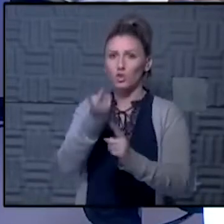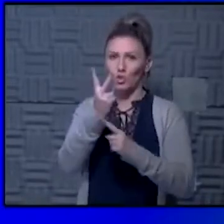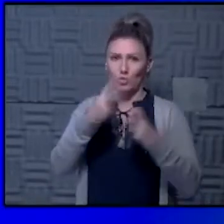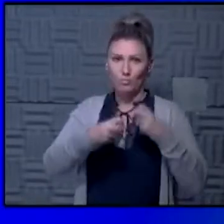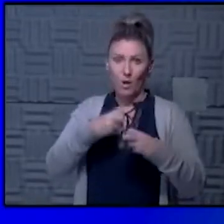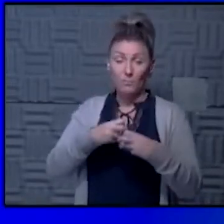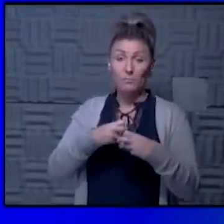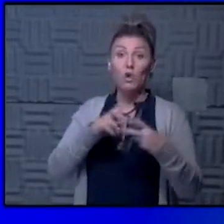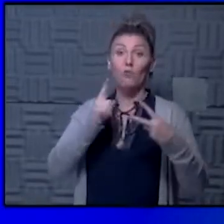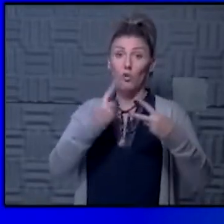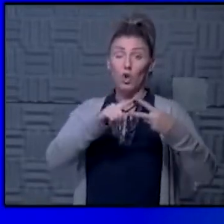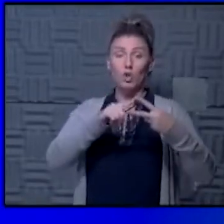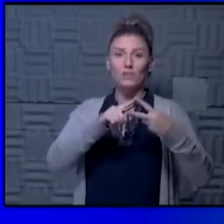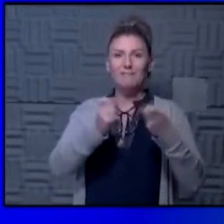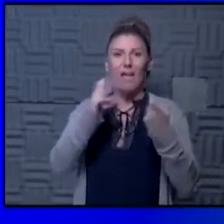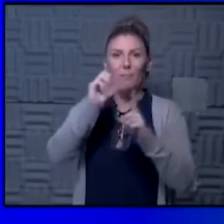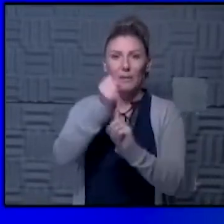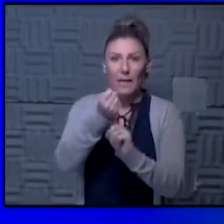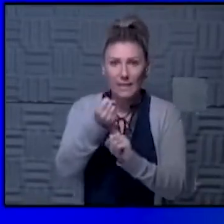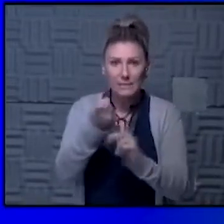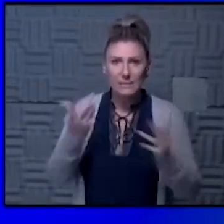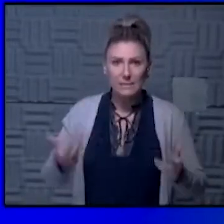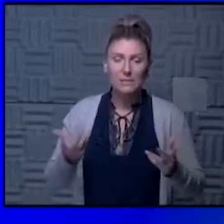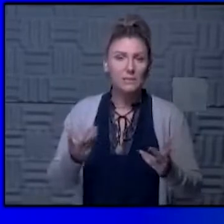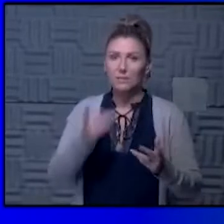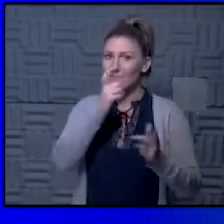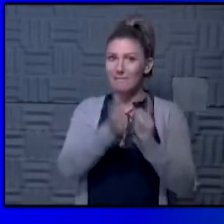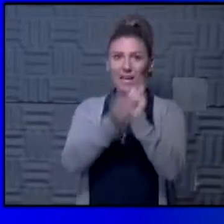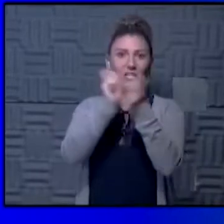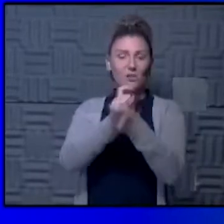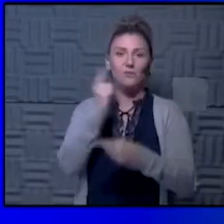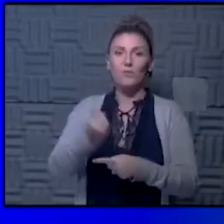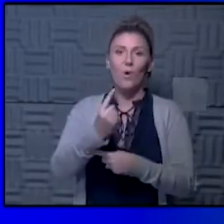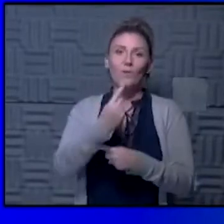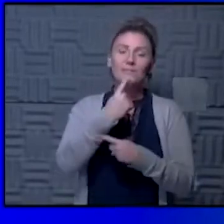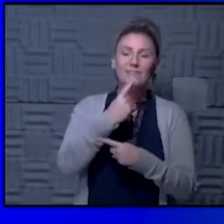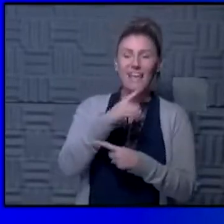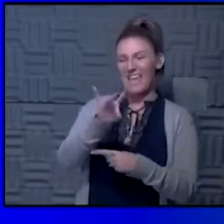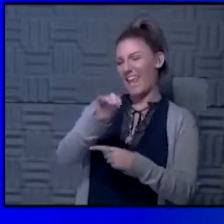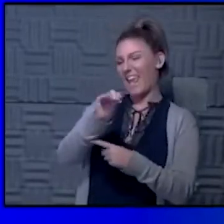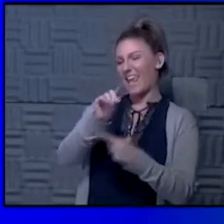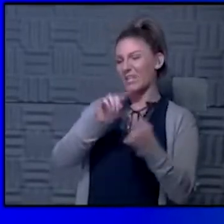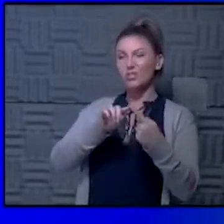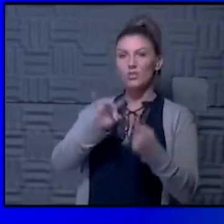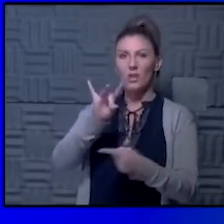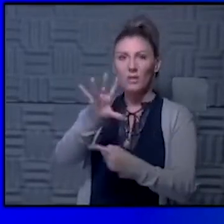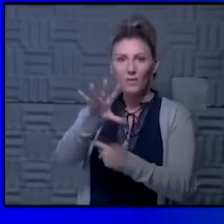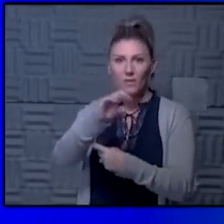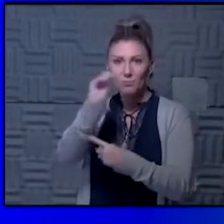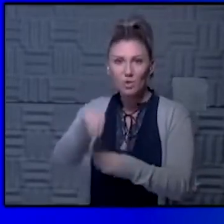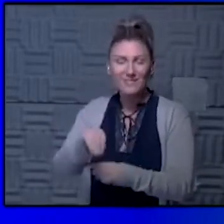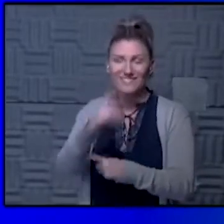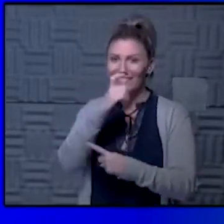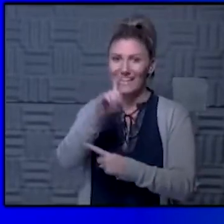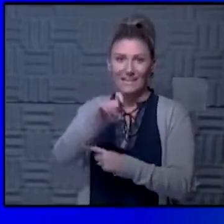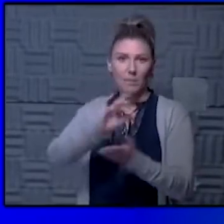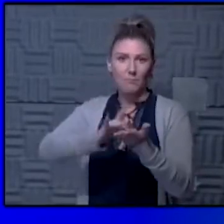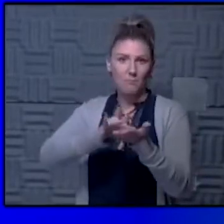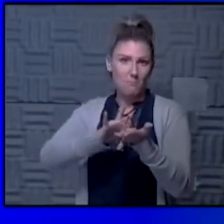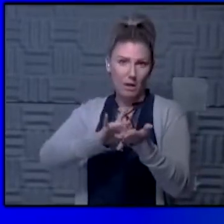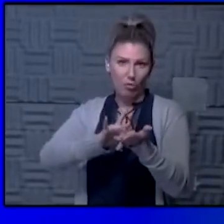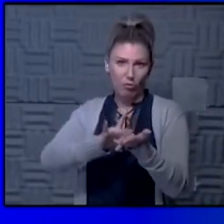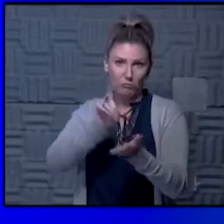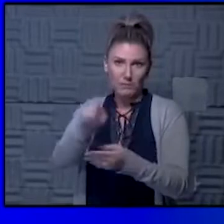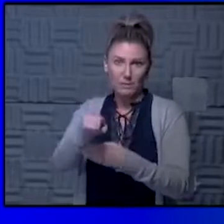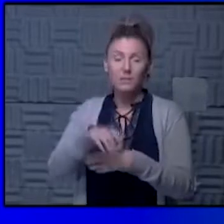So the first one is the number of cases. I don't think that it's changed. We've always said that 85% of people will not need to seek any medical attention